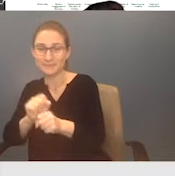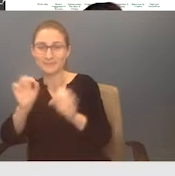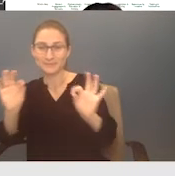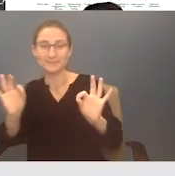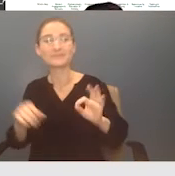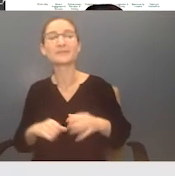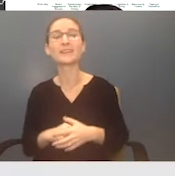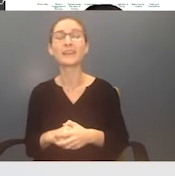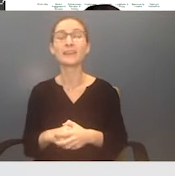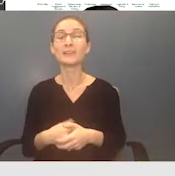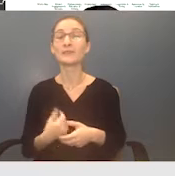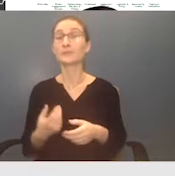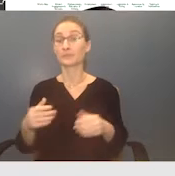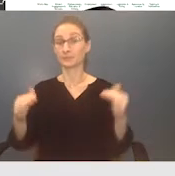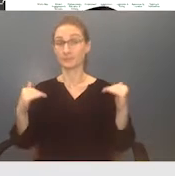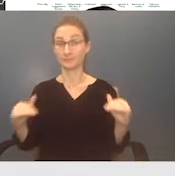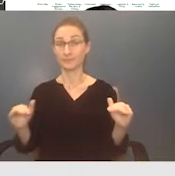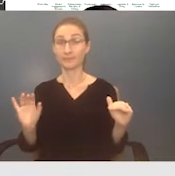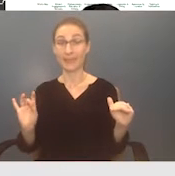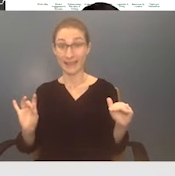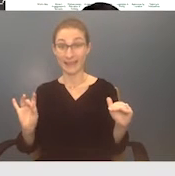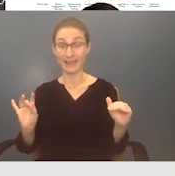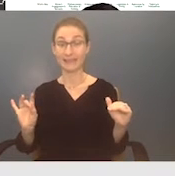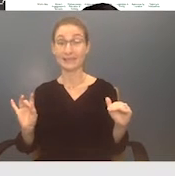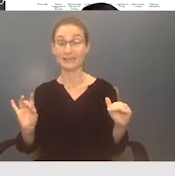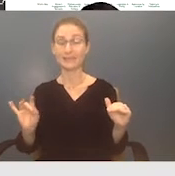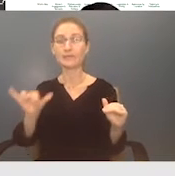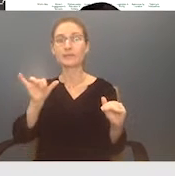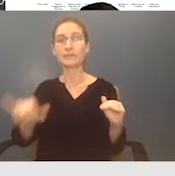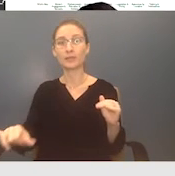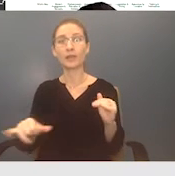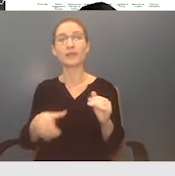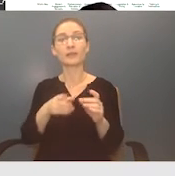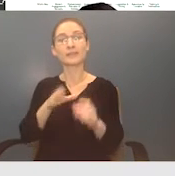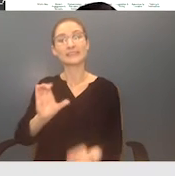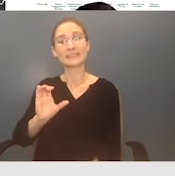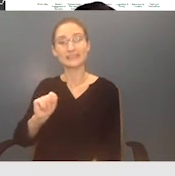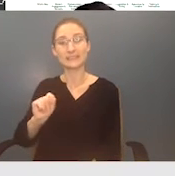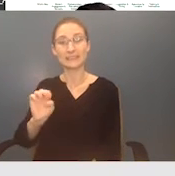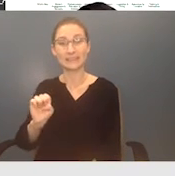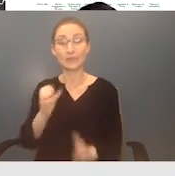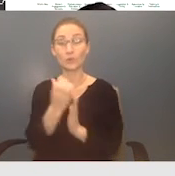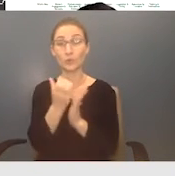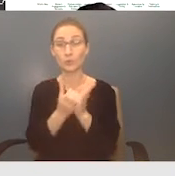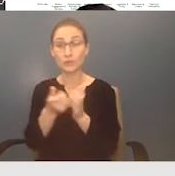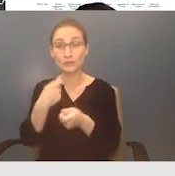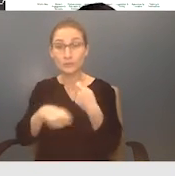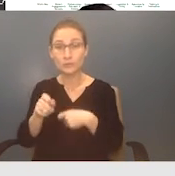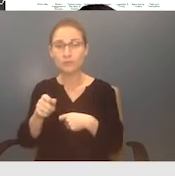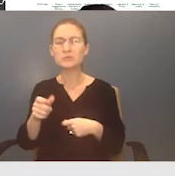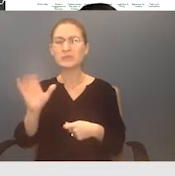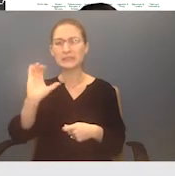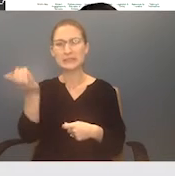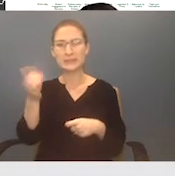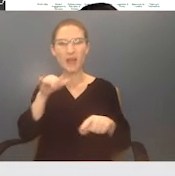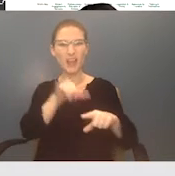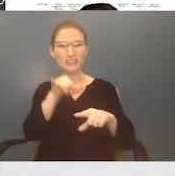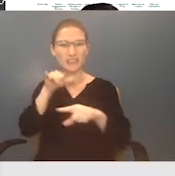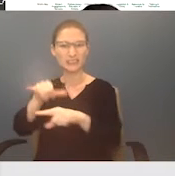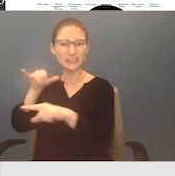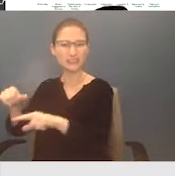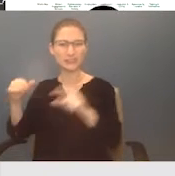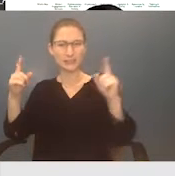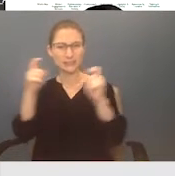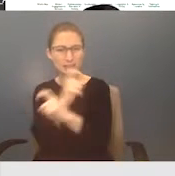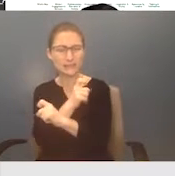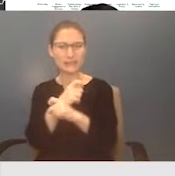Okay, so the technical assistance brief on CTE course substitution. So that might sound a little technical for a family,